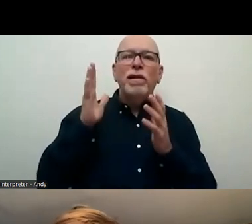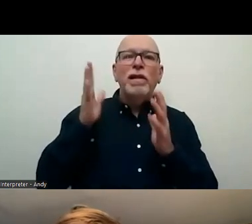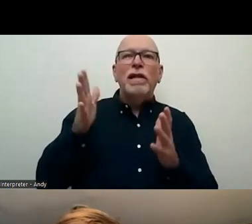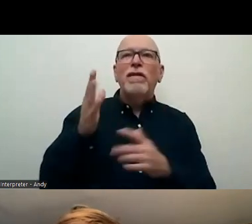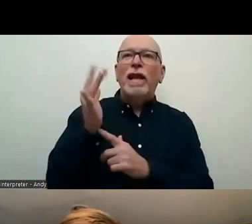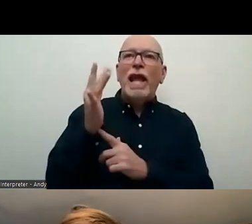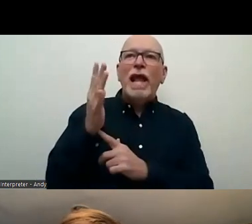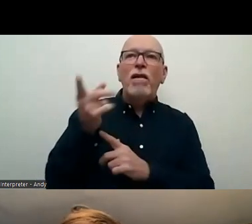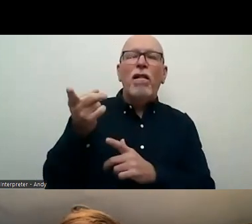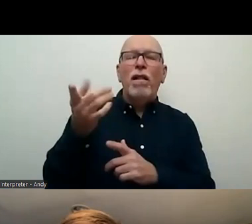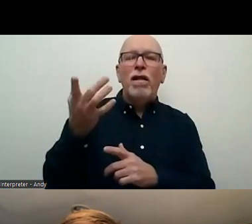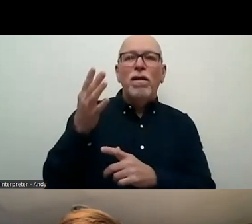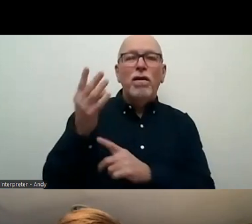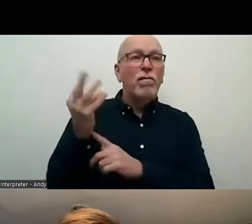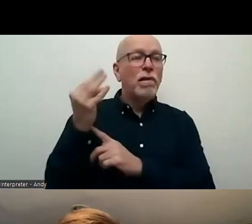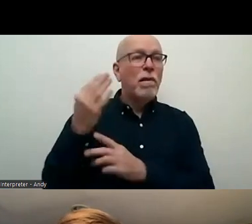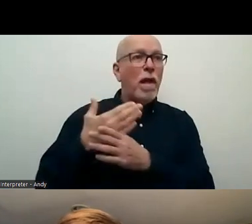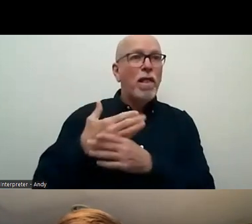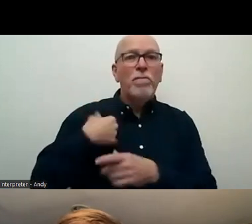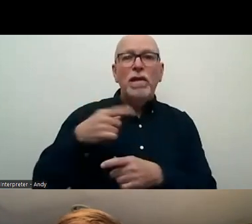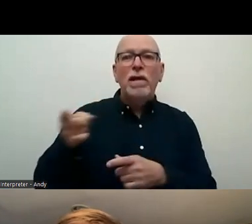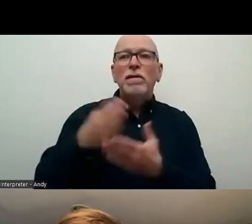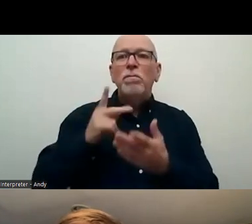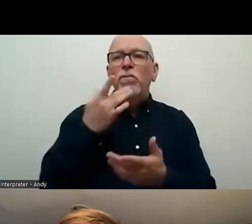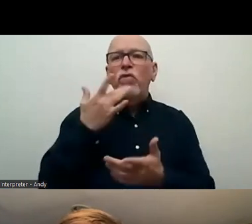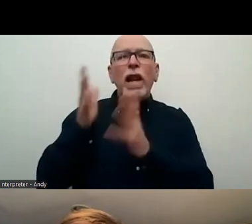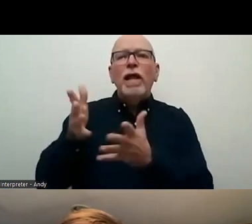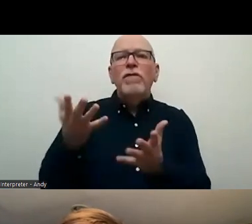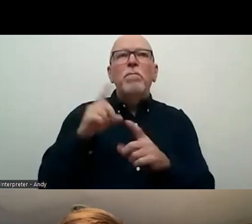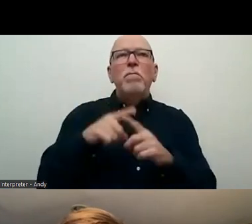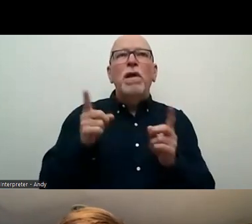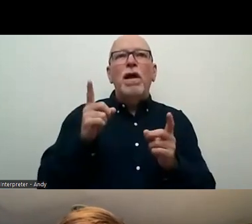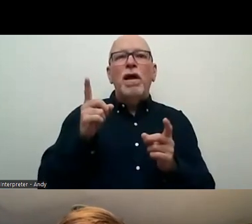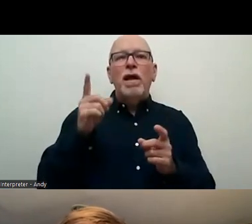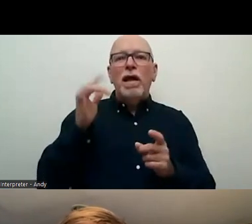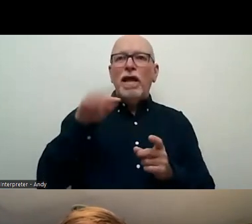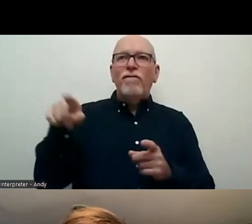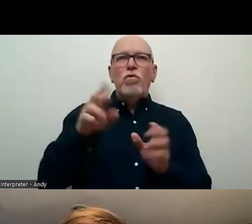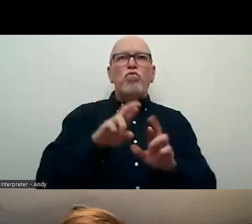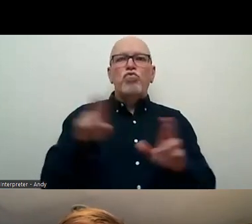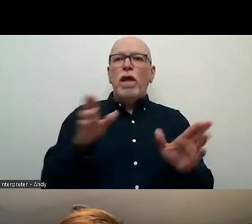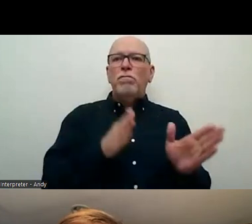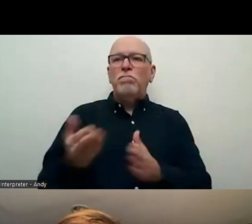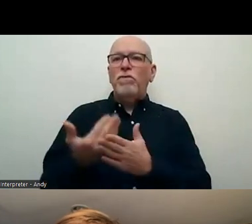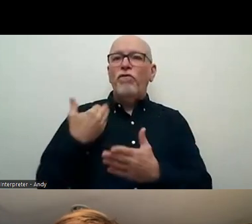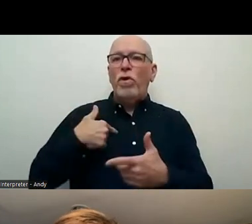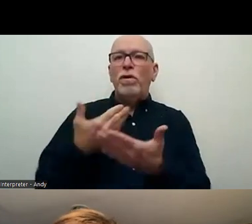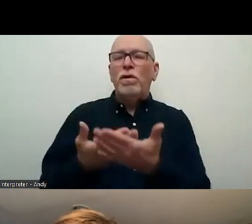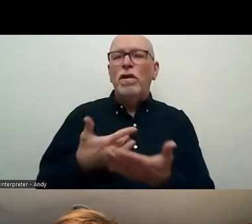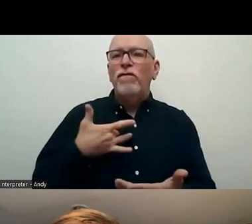light is bothering me or whatever it is um so i think kind of like what jim said just by